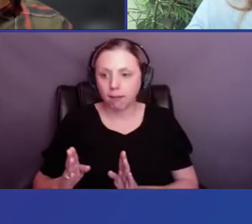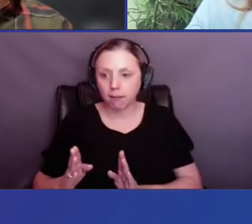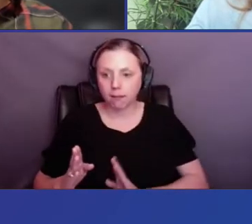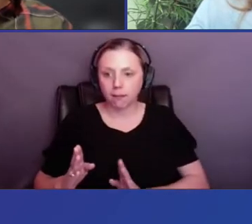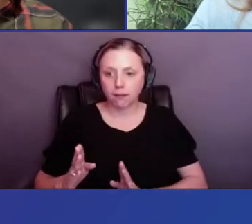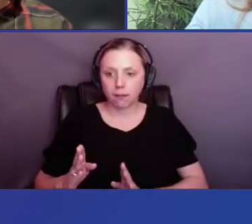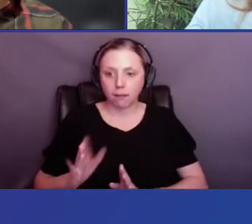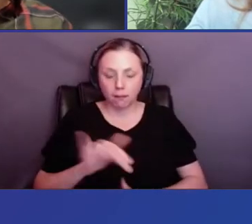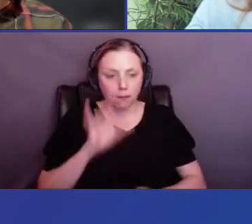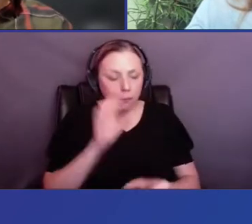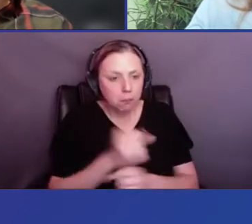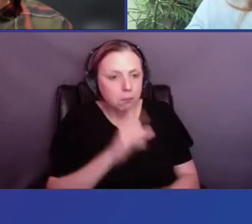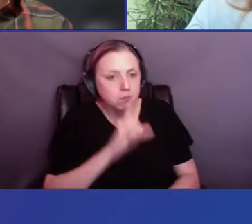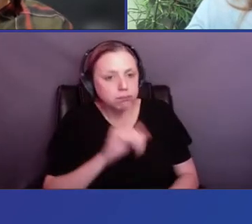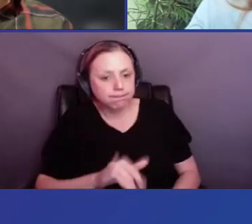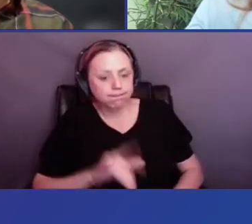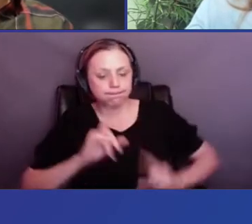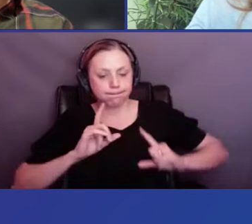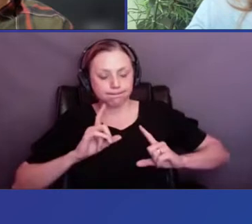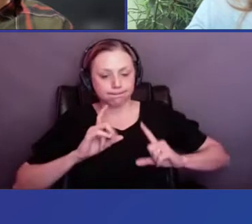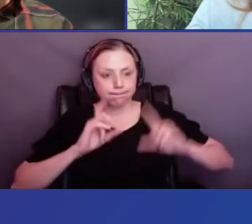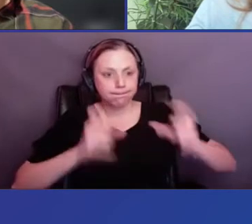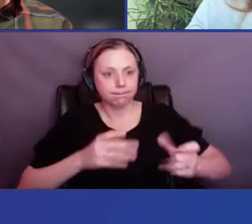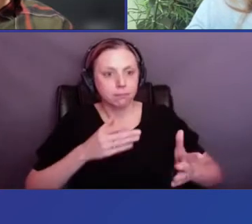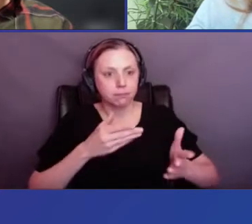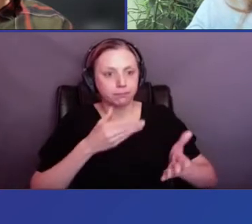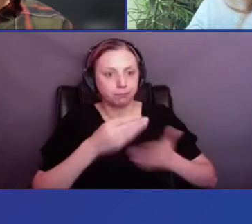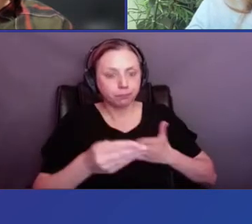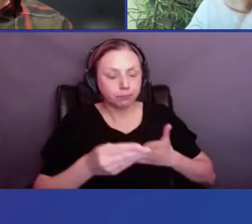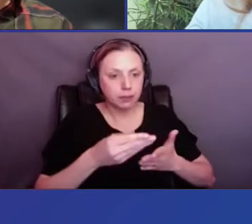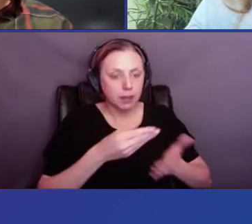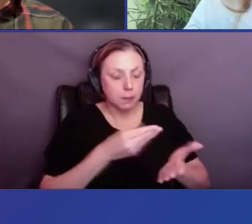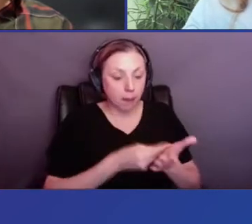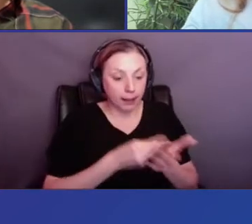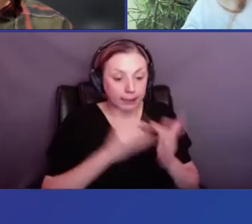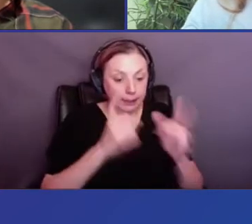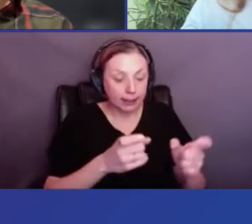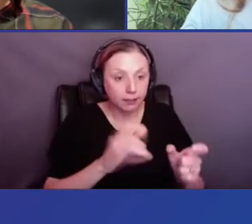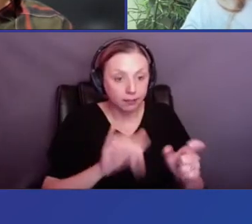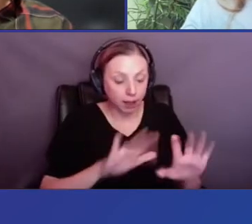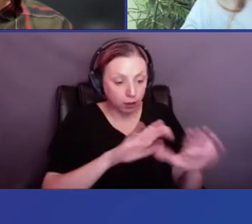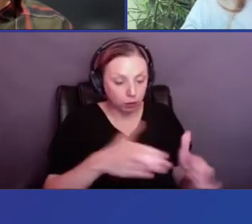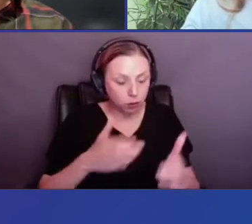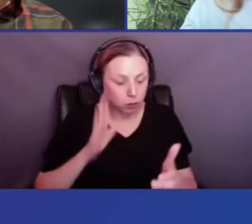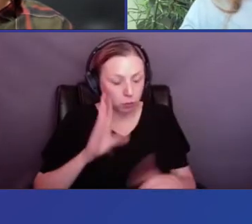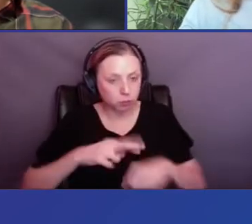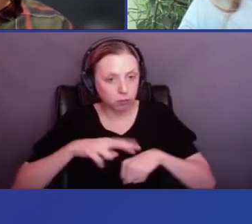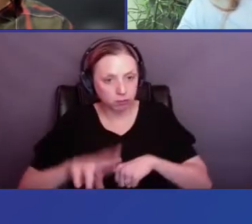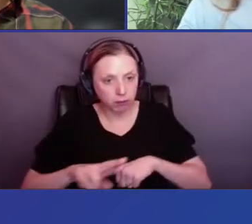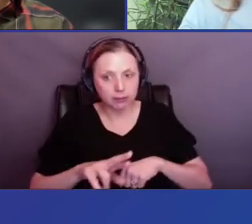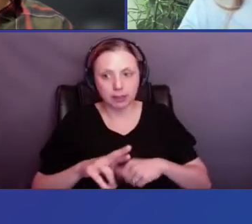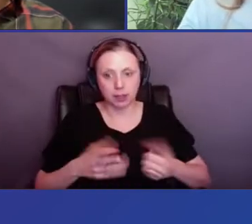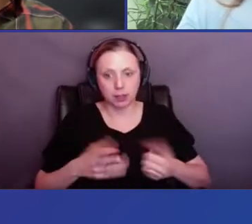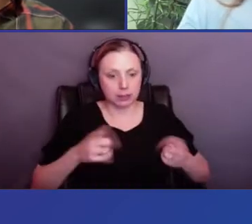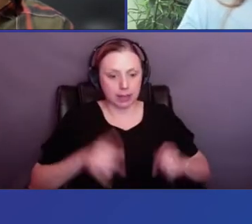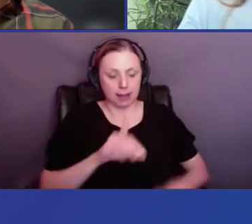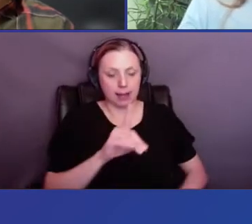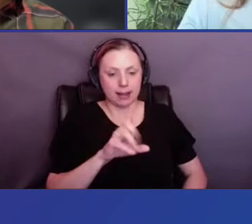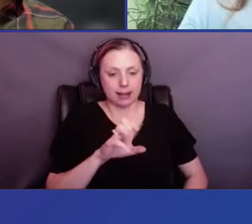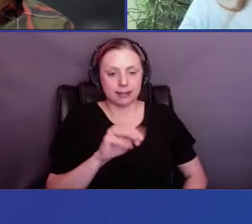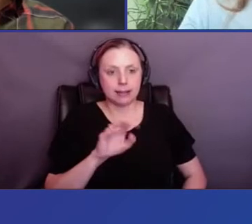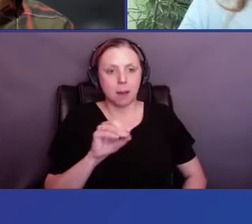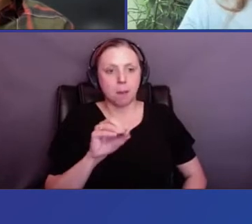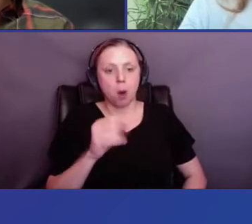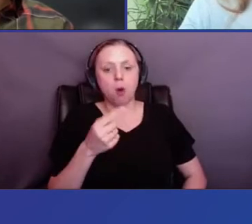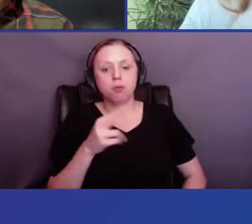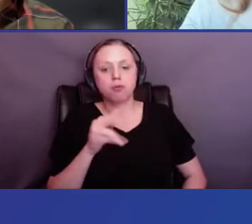would make sure that our grantee pool reflected the census, the demographics of our city. That's a big deal. And we were able